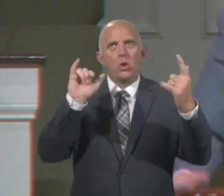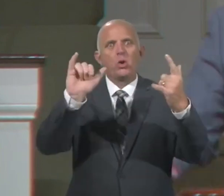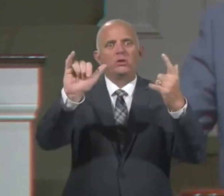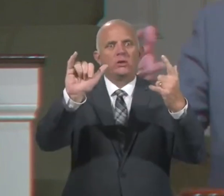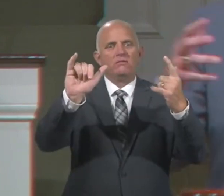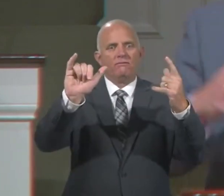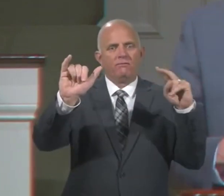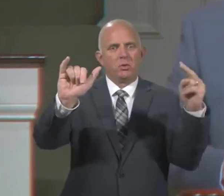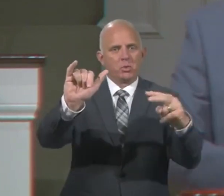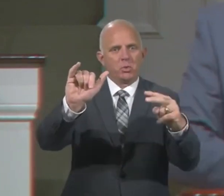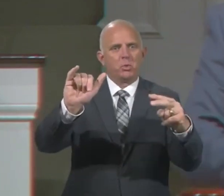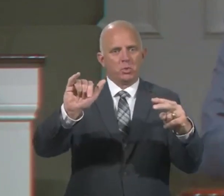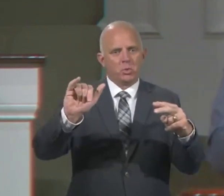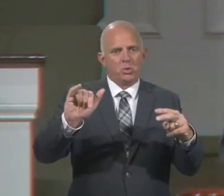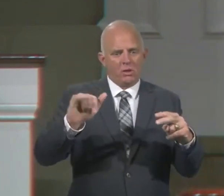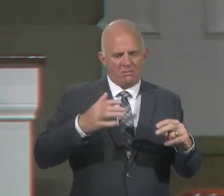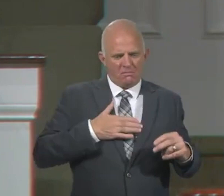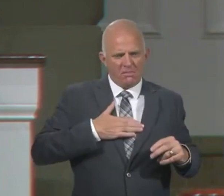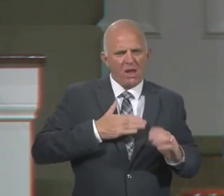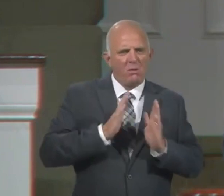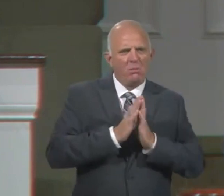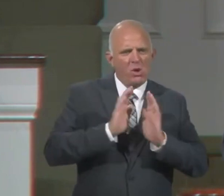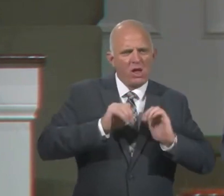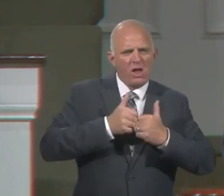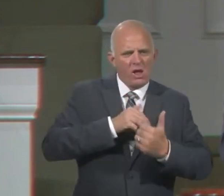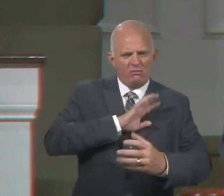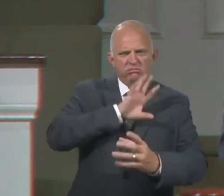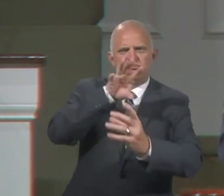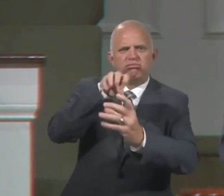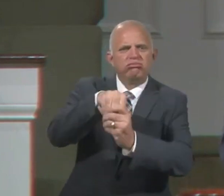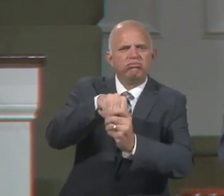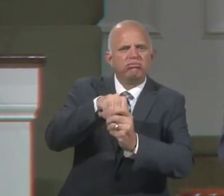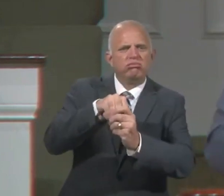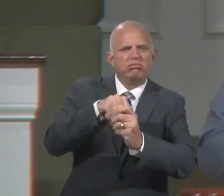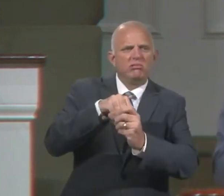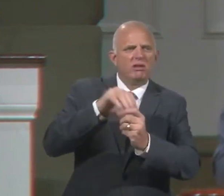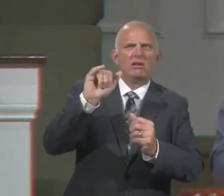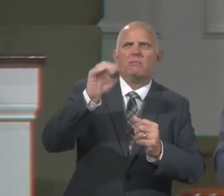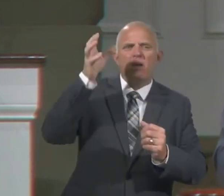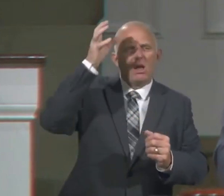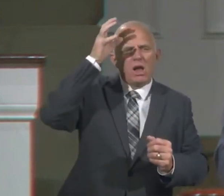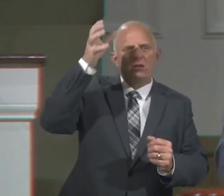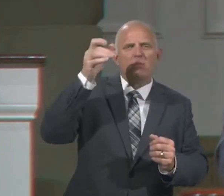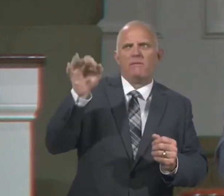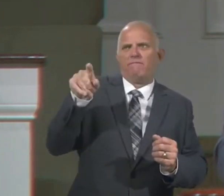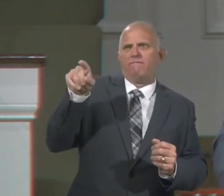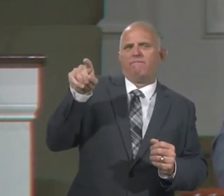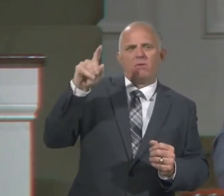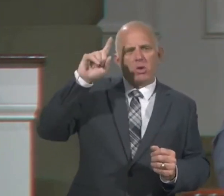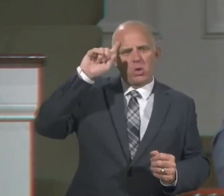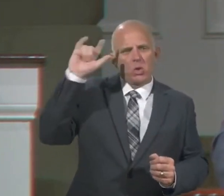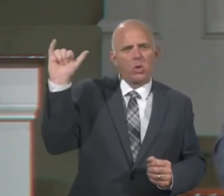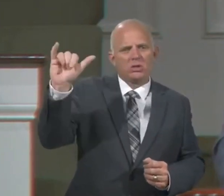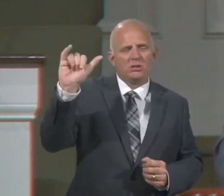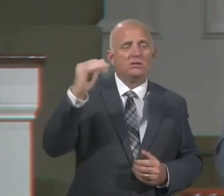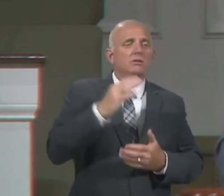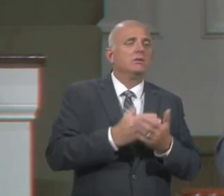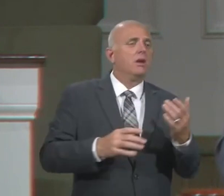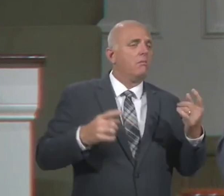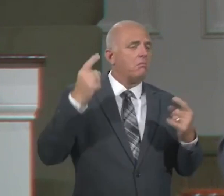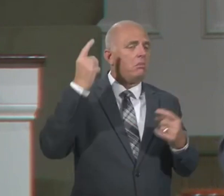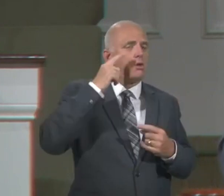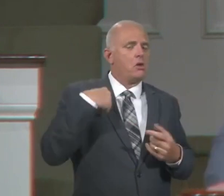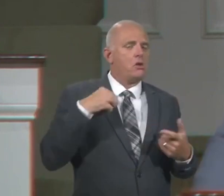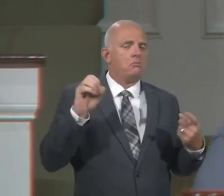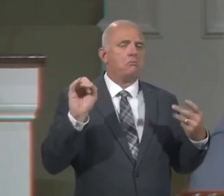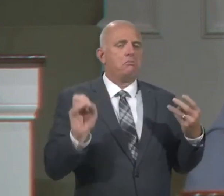What can I include in my prayer life that will include this idea of eternity? Just a few thoughts on this.